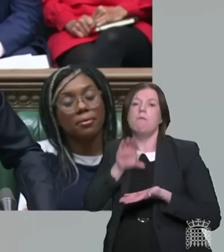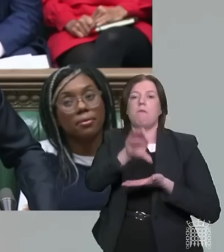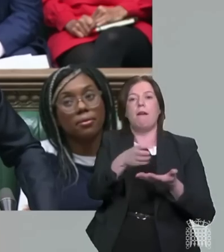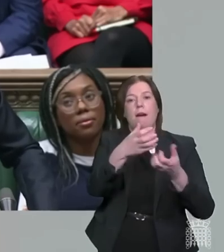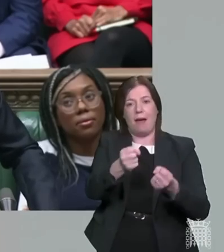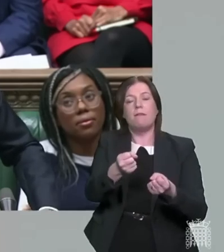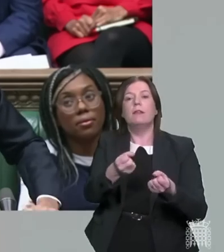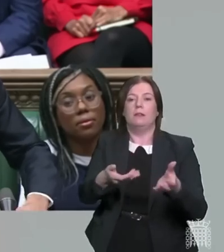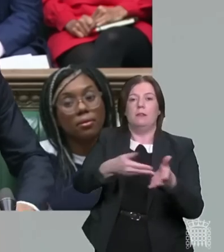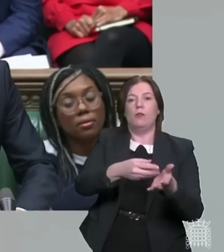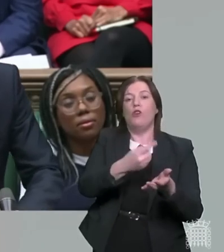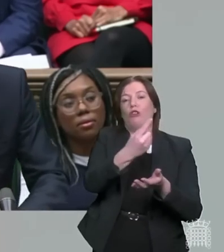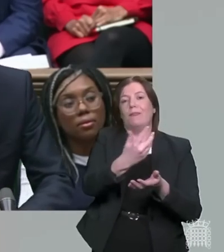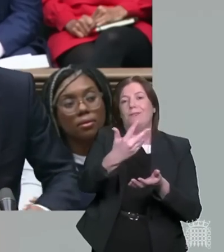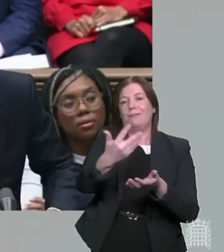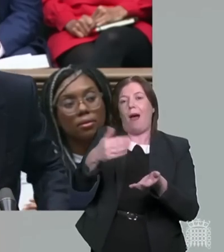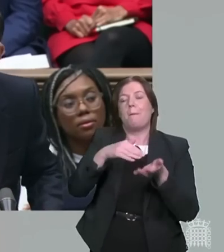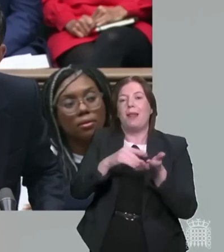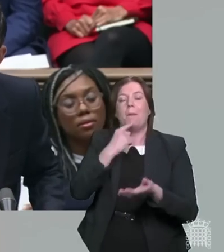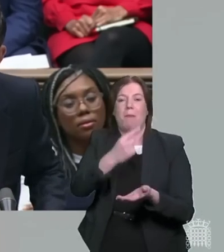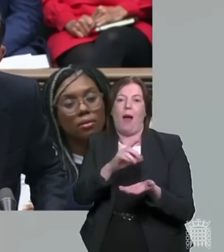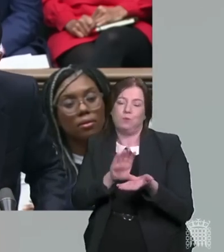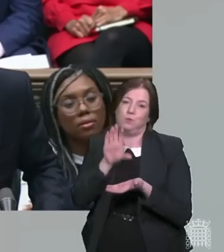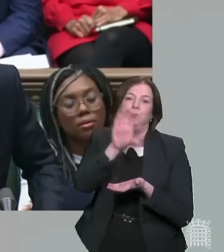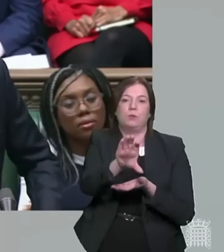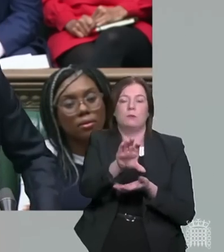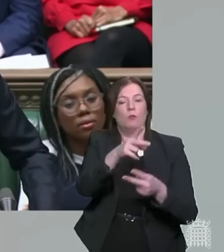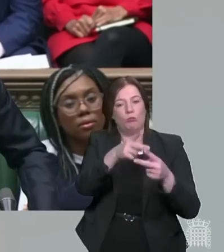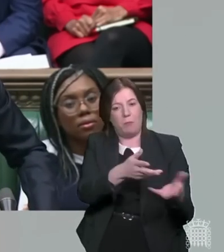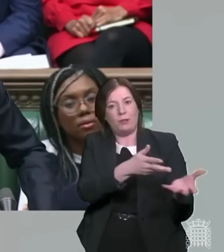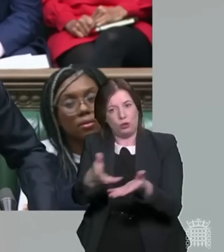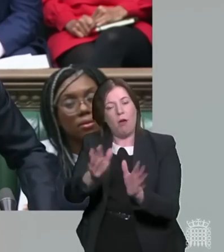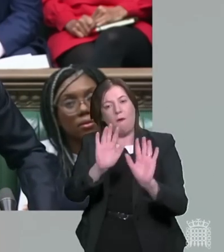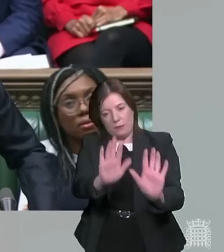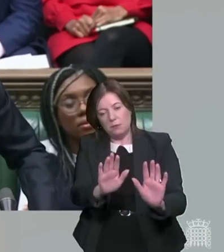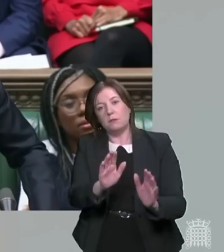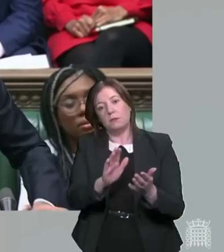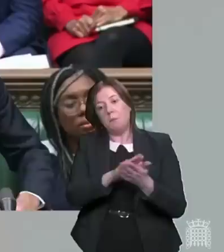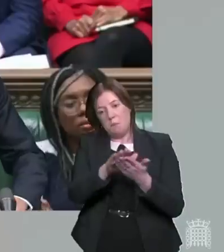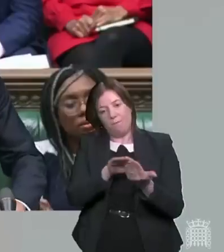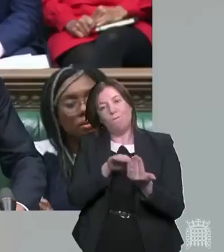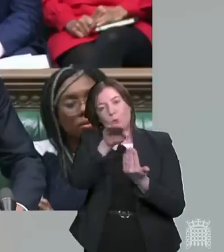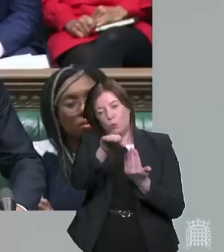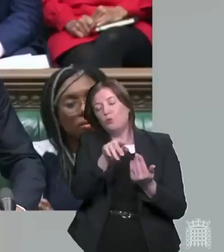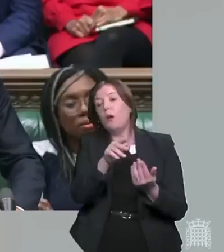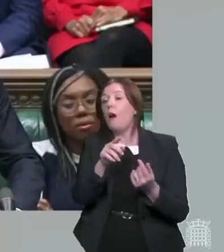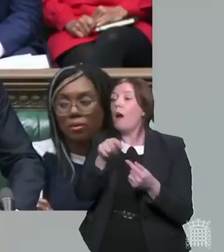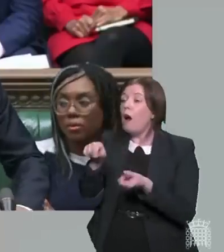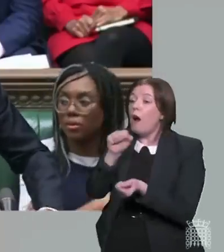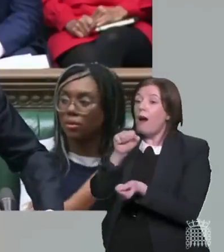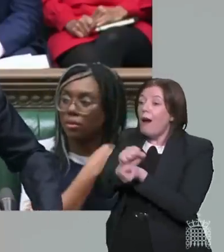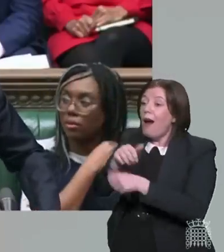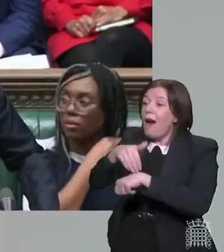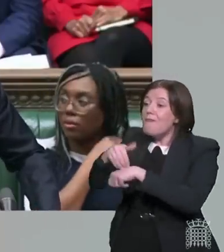now £155 million a year being put into the probation service so that we can deliver better supervision of